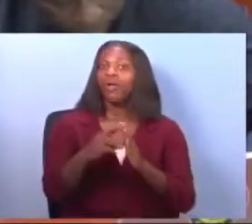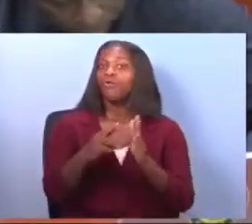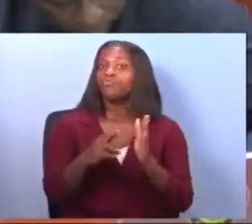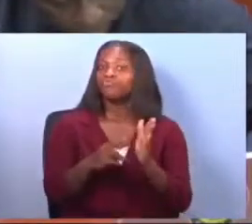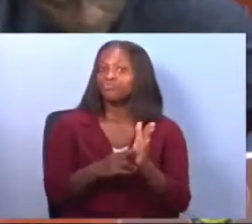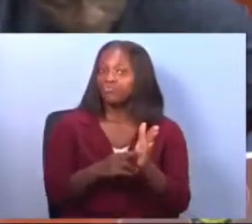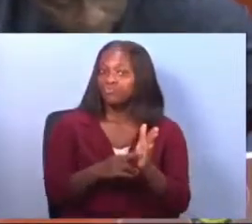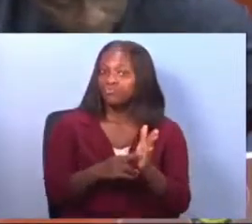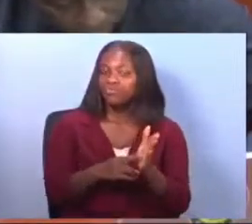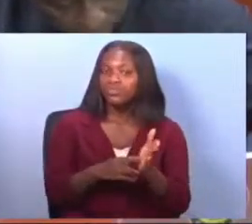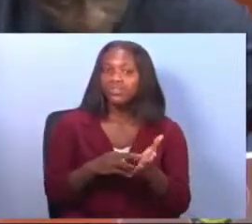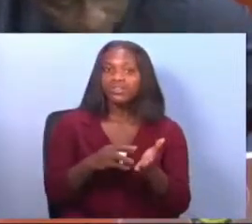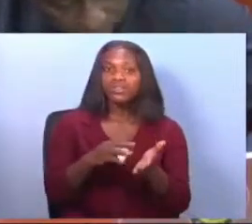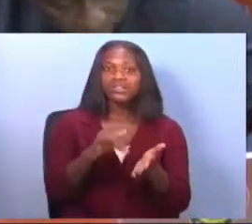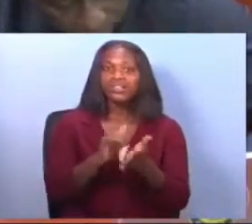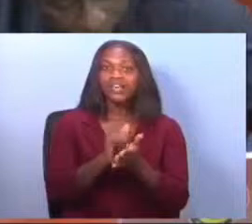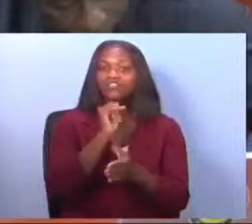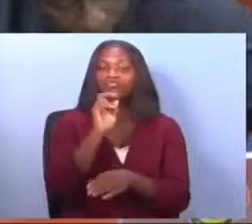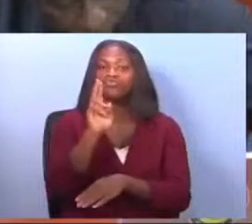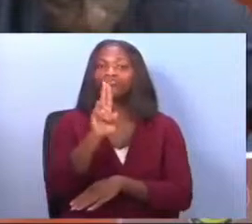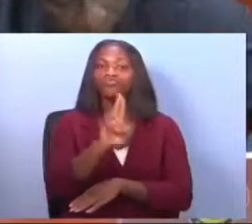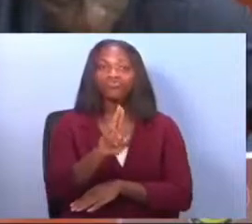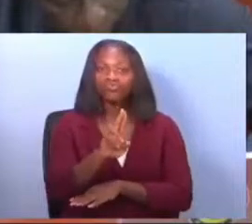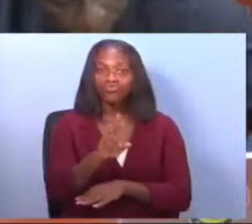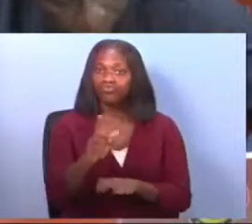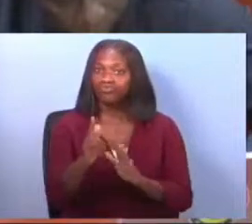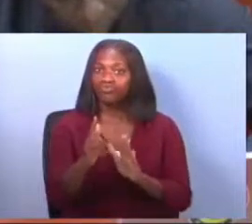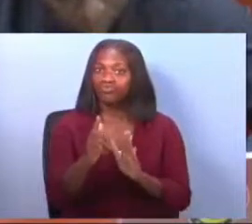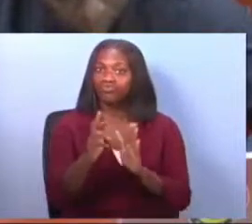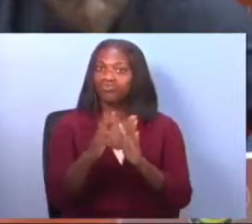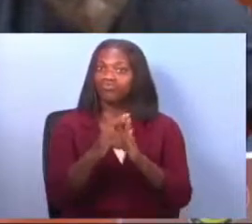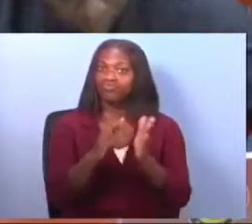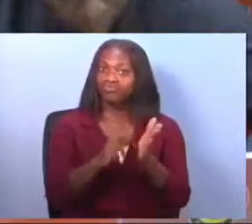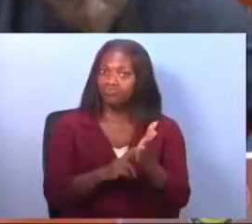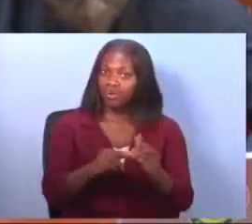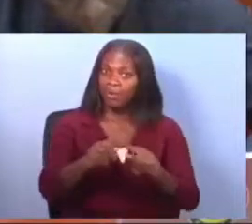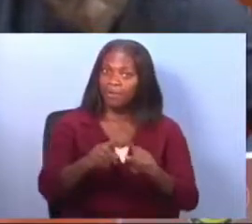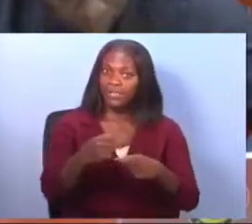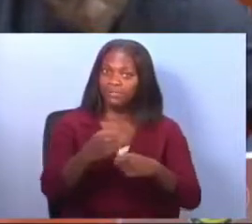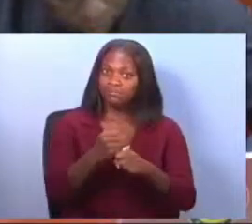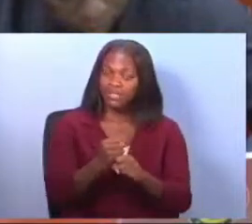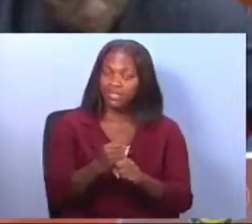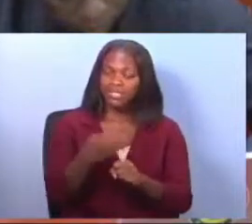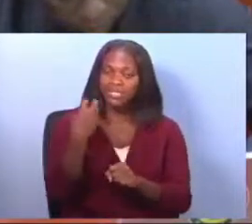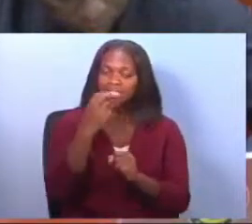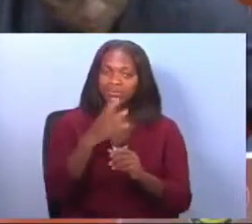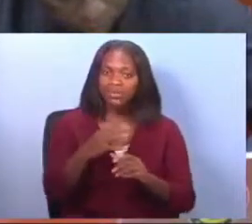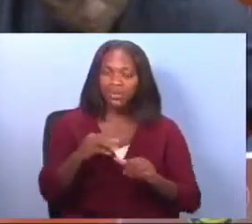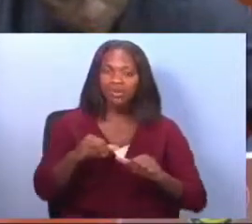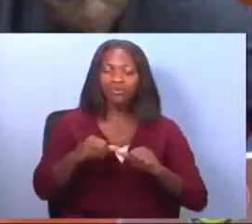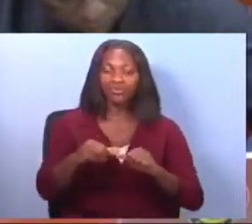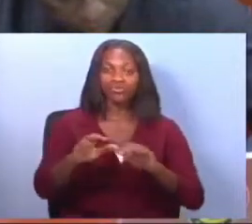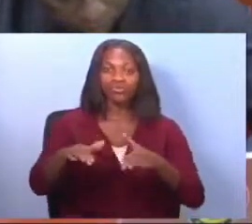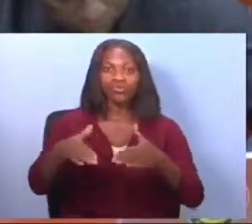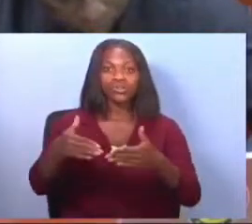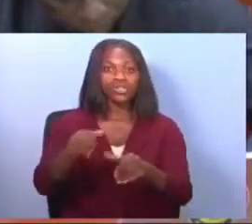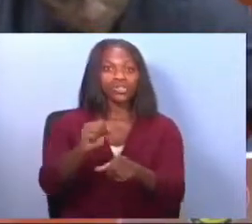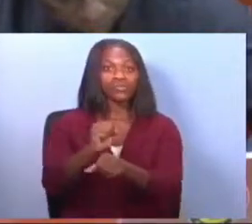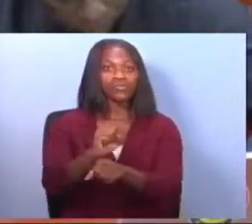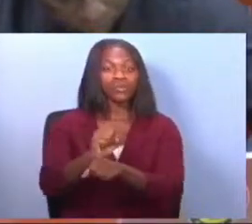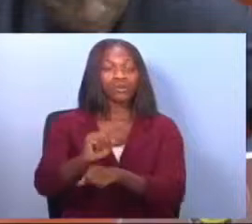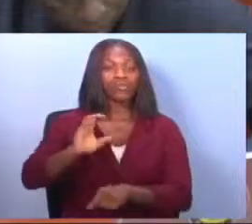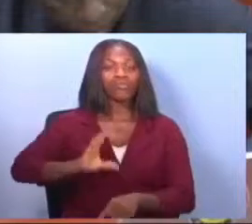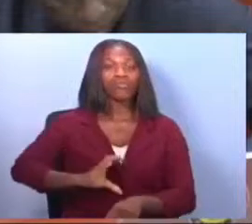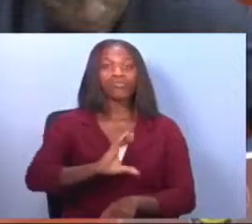be suspended to allow Mr. Speaker to proceed to refer as though same